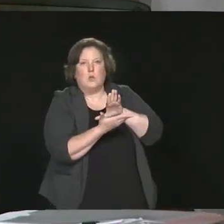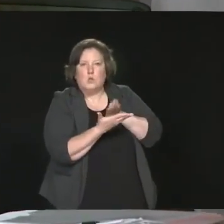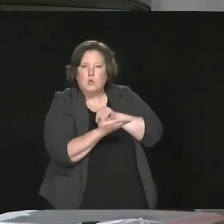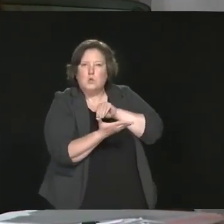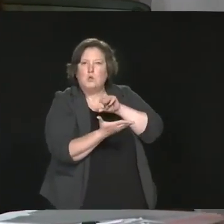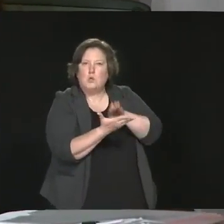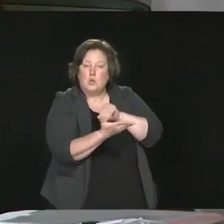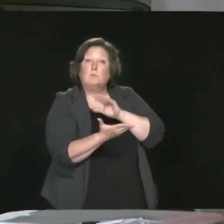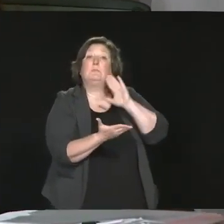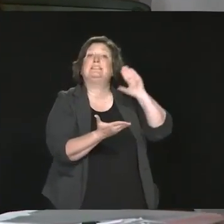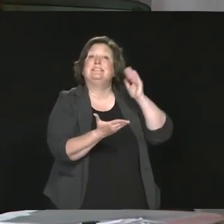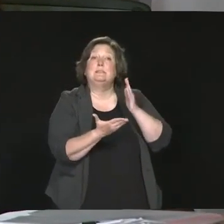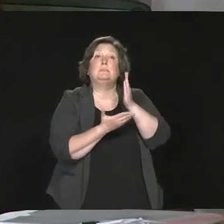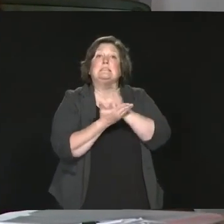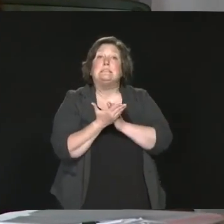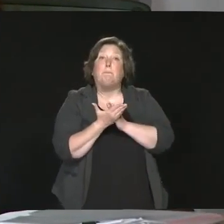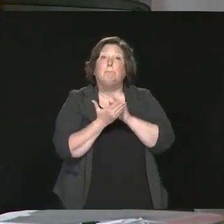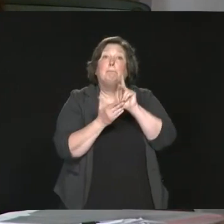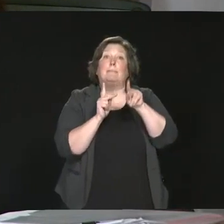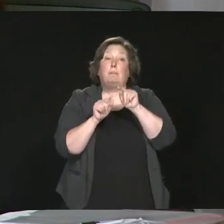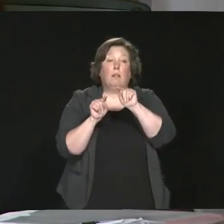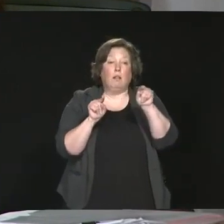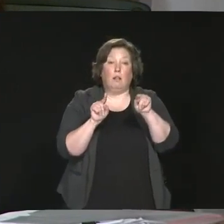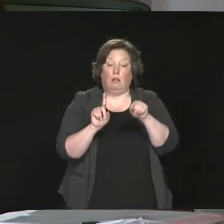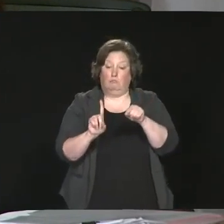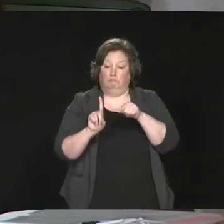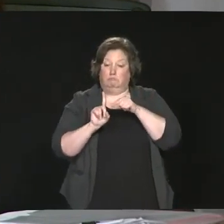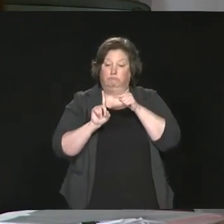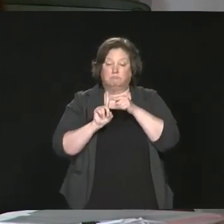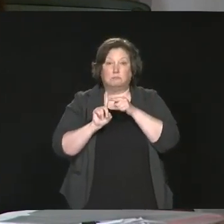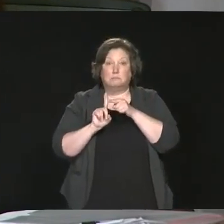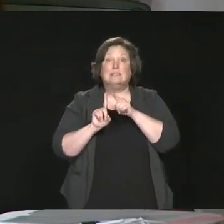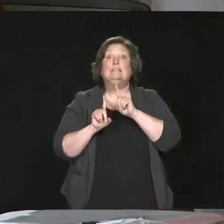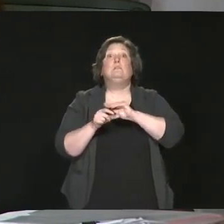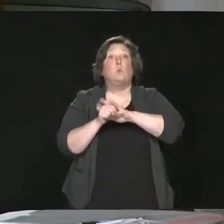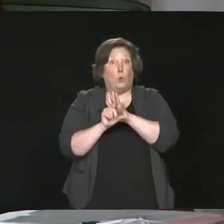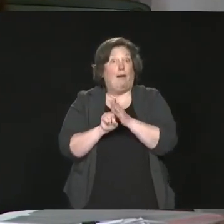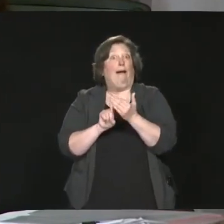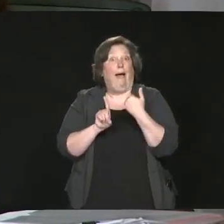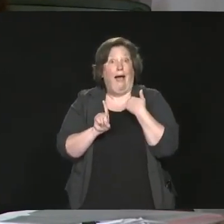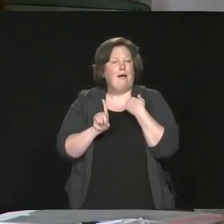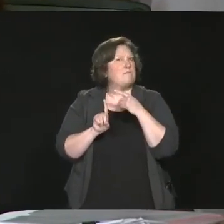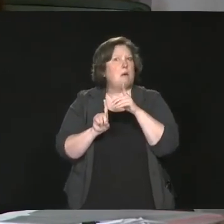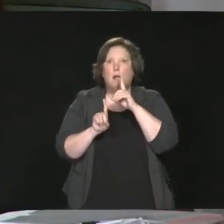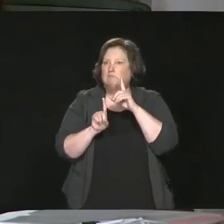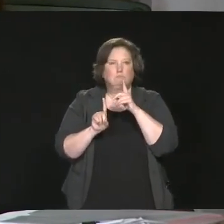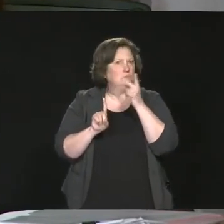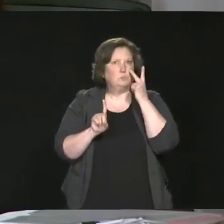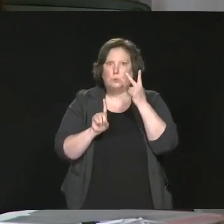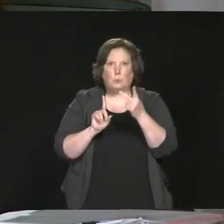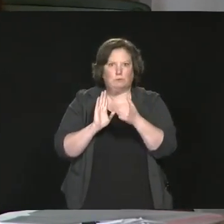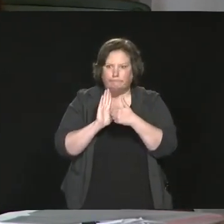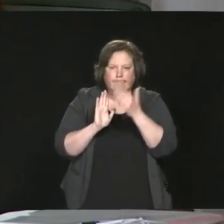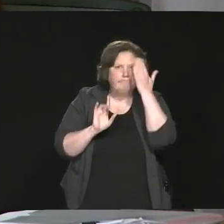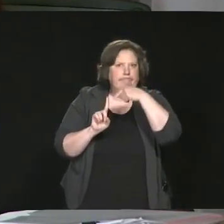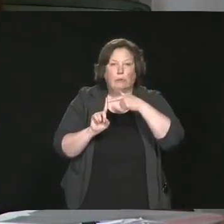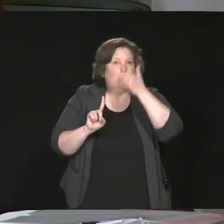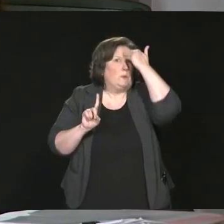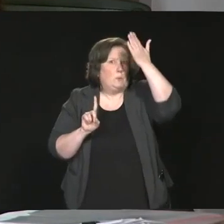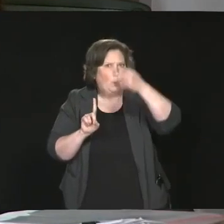all. And depending on the studies that and which populations have been studied,